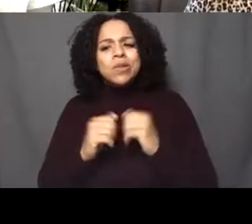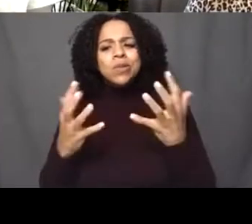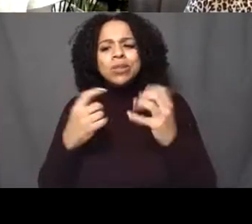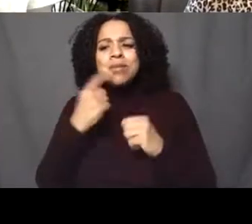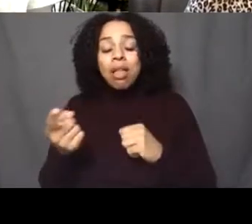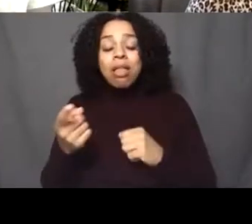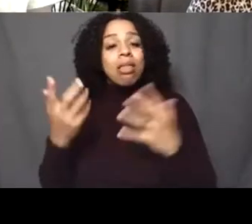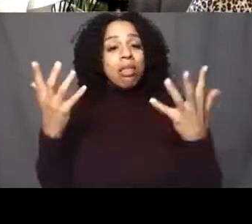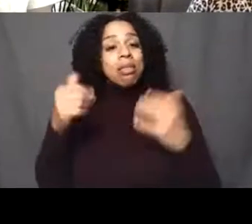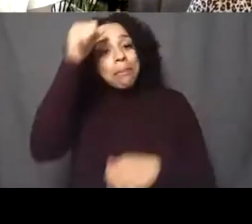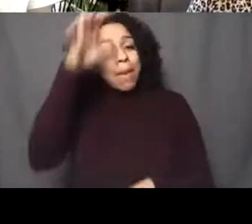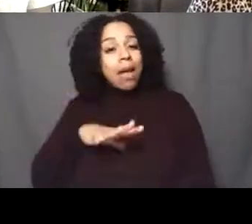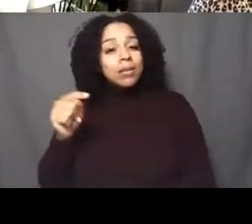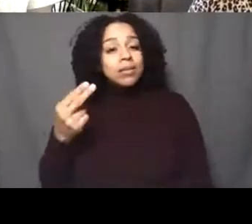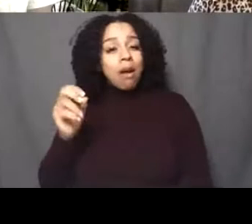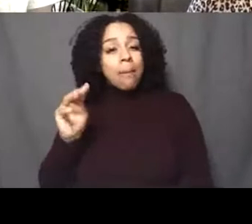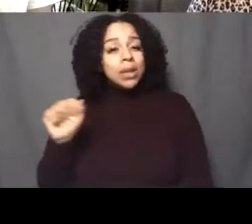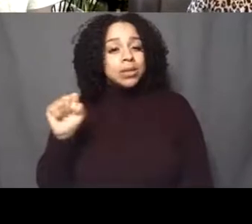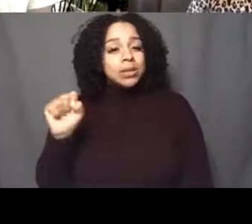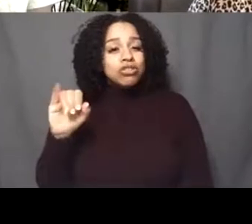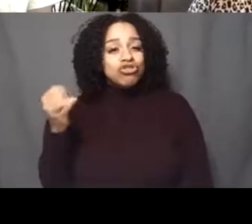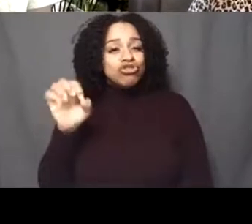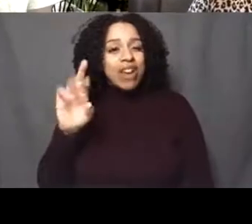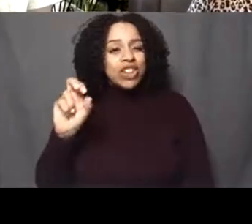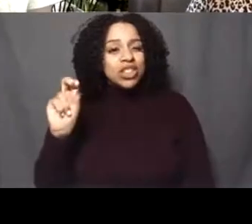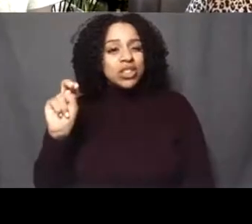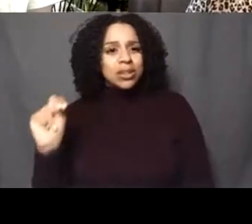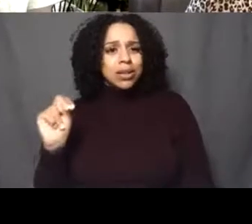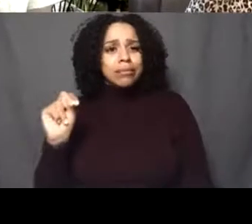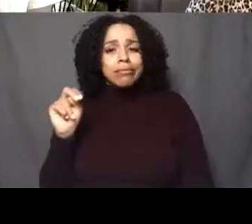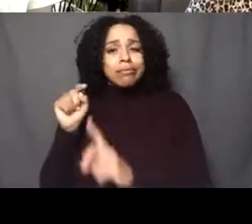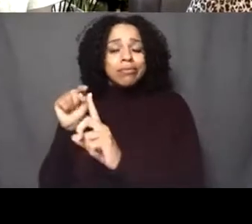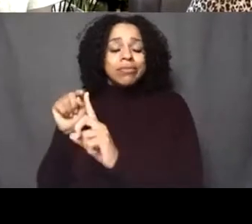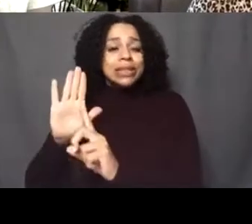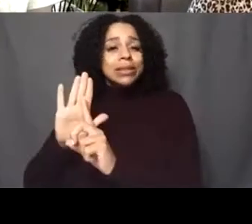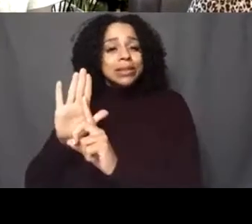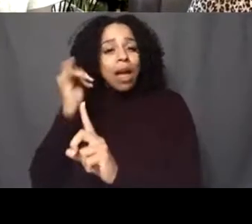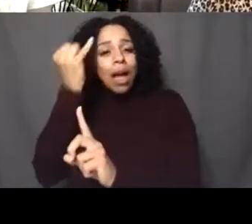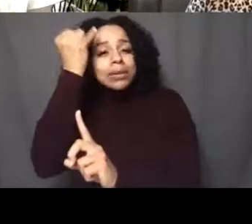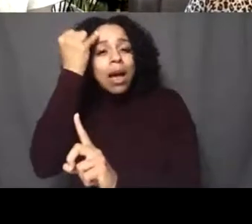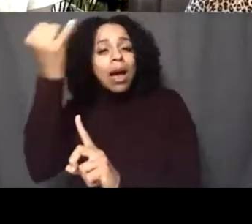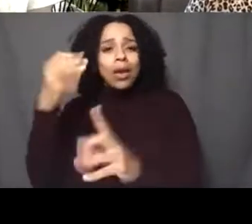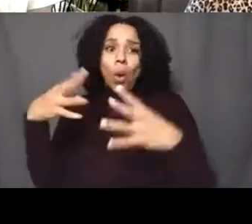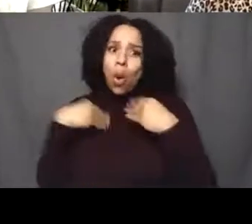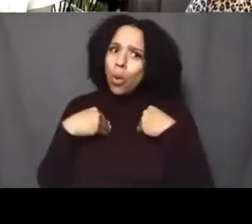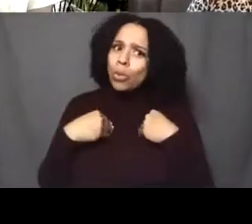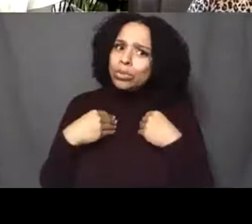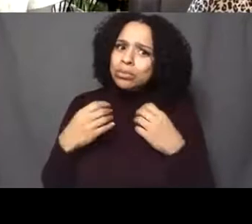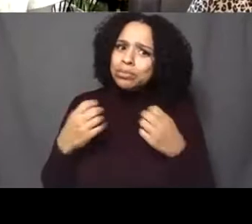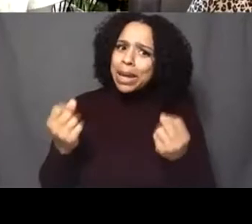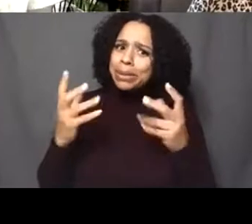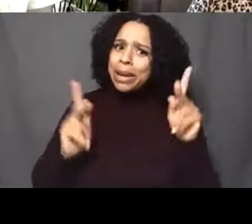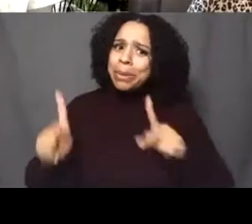who owned 200 human beings, including his own children, when he wrote those words of the Declaration, we hold these truths